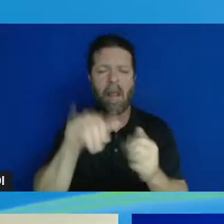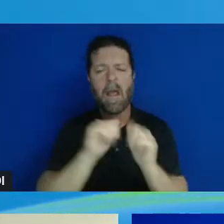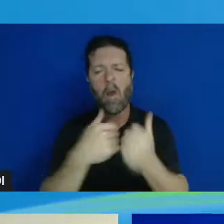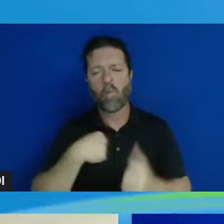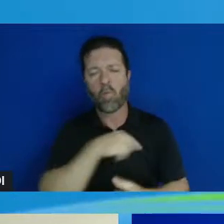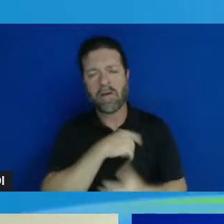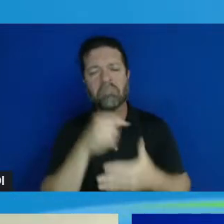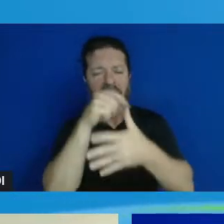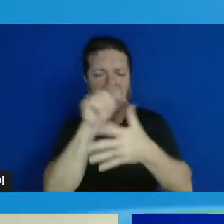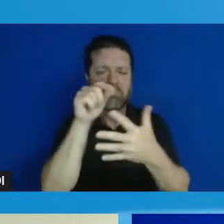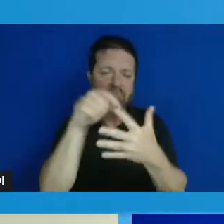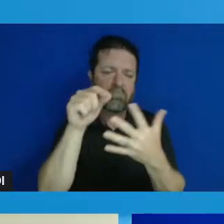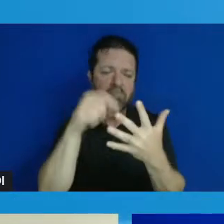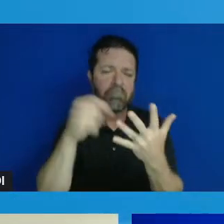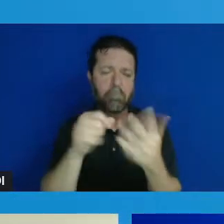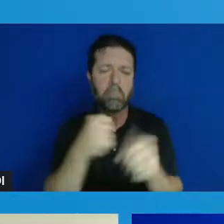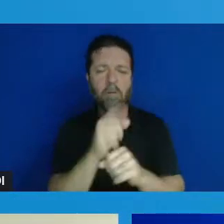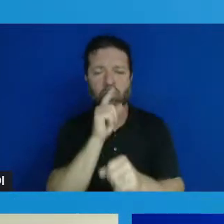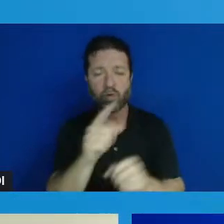to verify the office space.